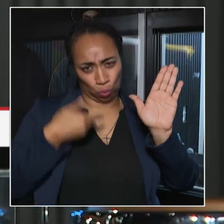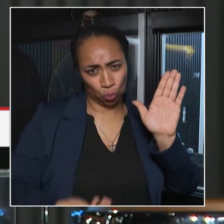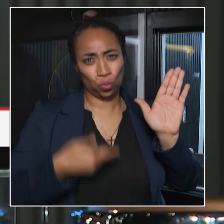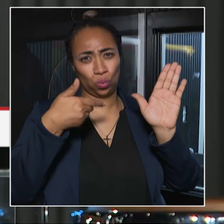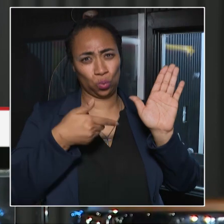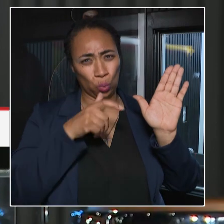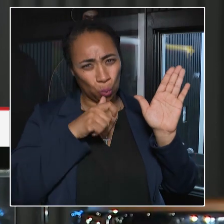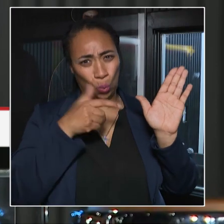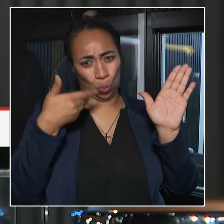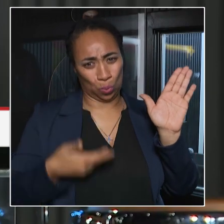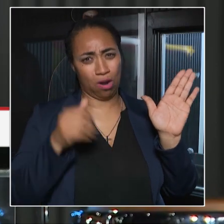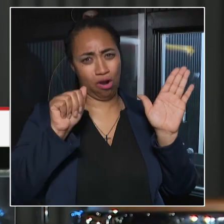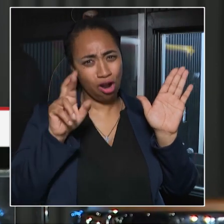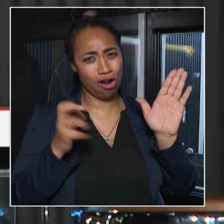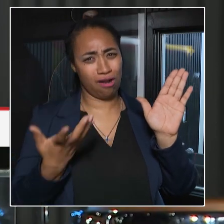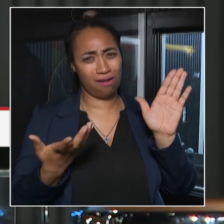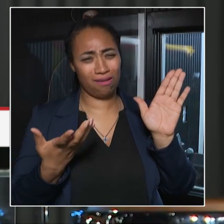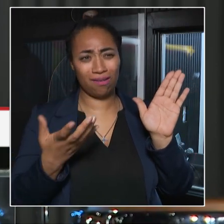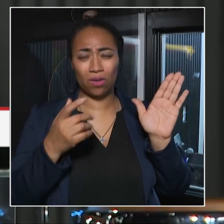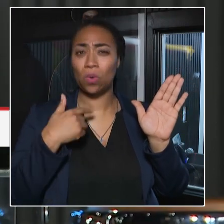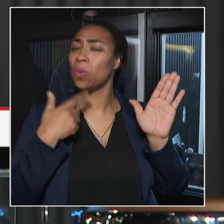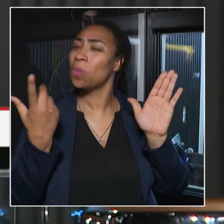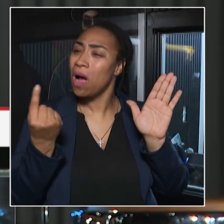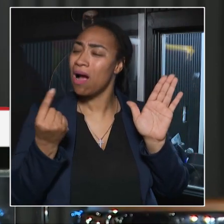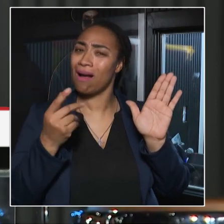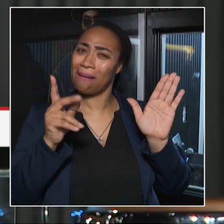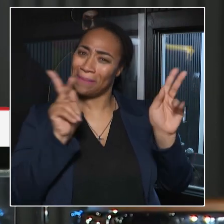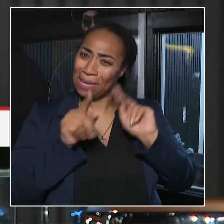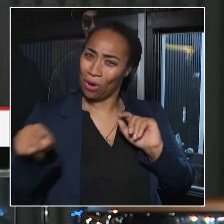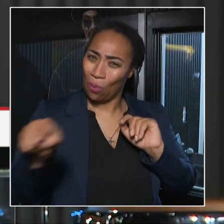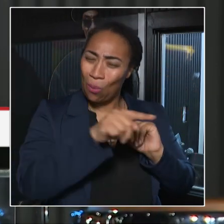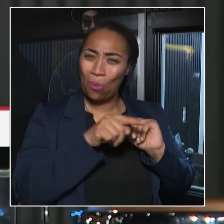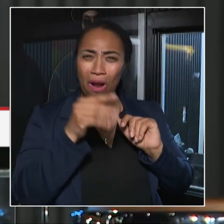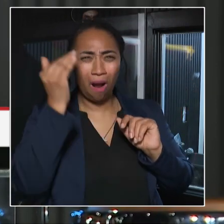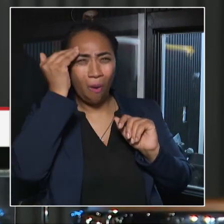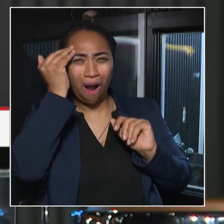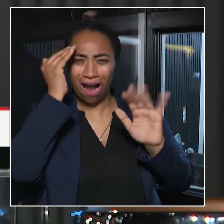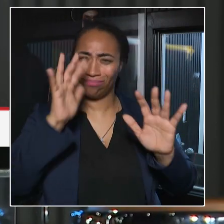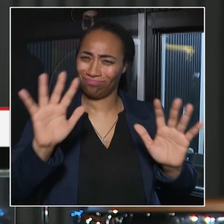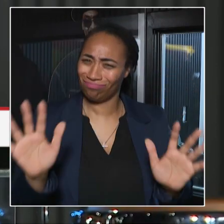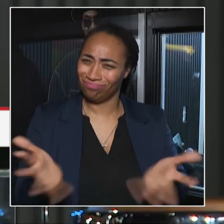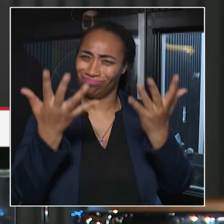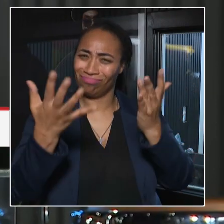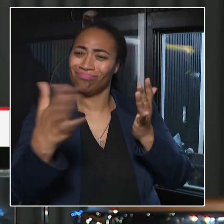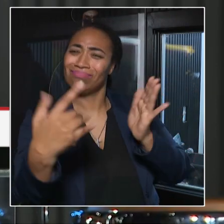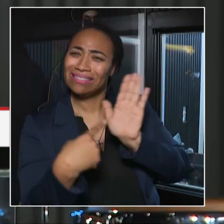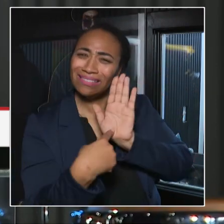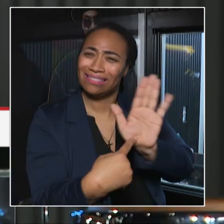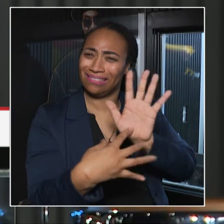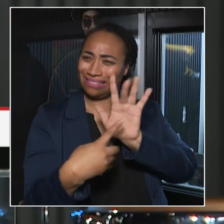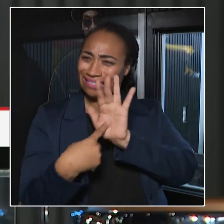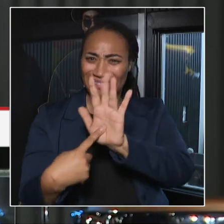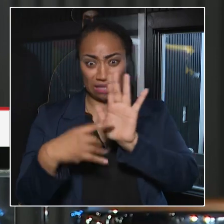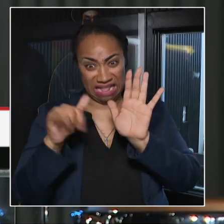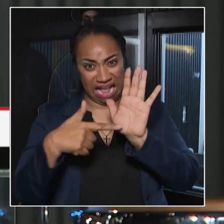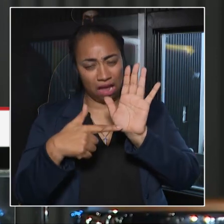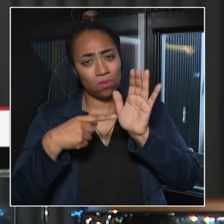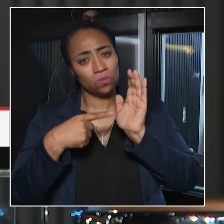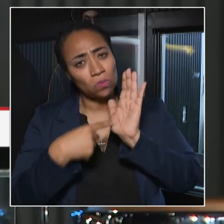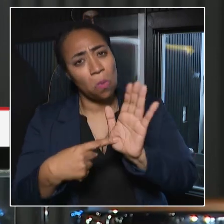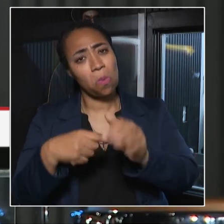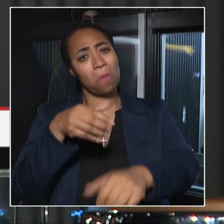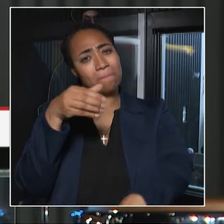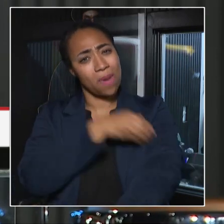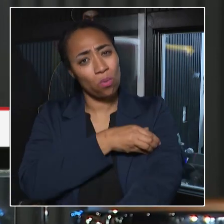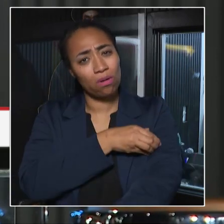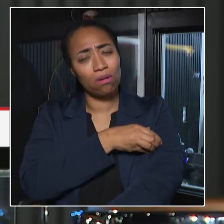the voices of the people is super powerful, is a super powerful refutation of all of the toxic